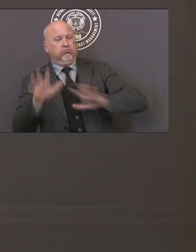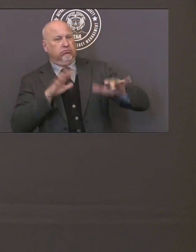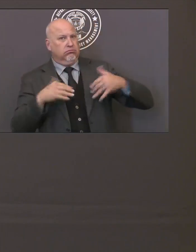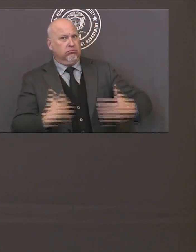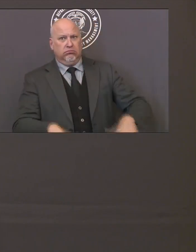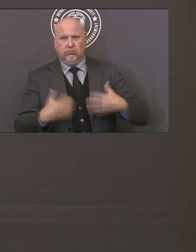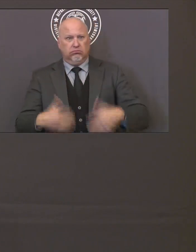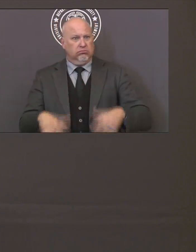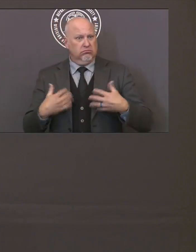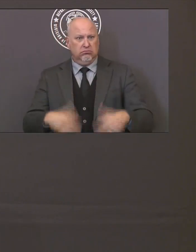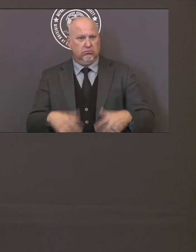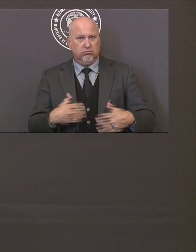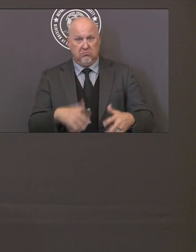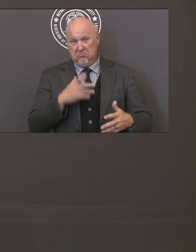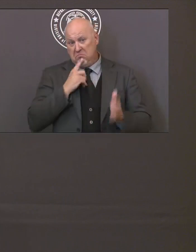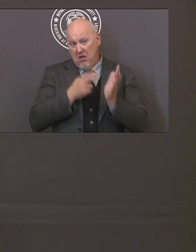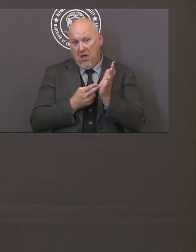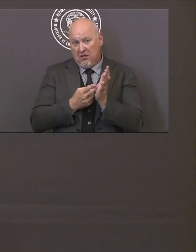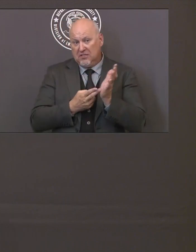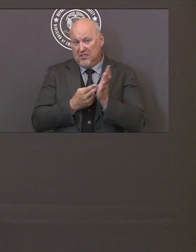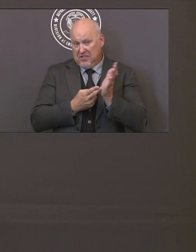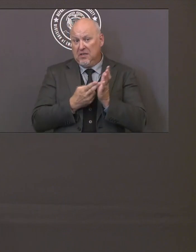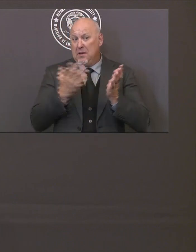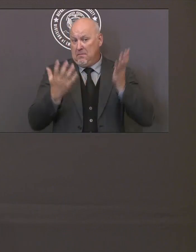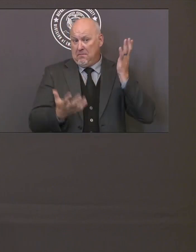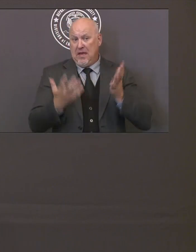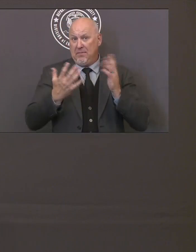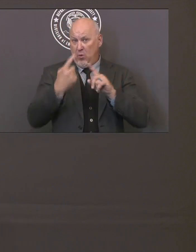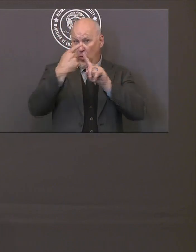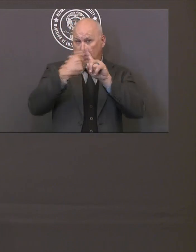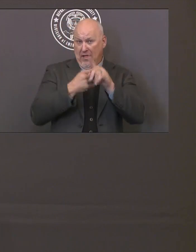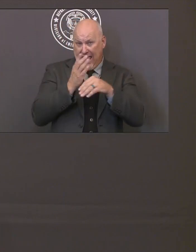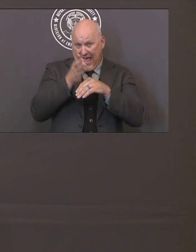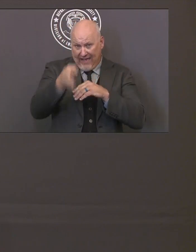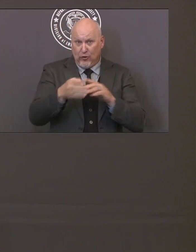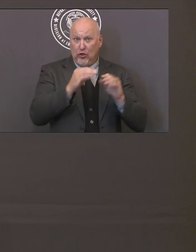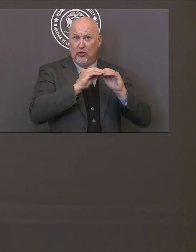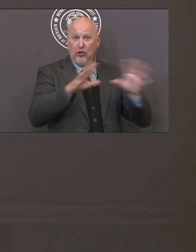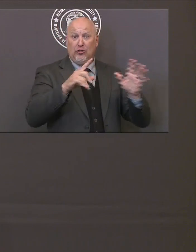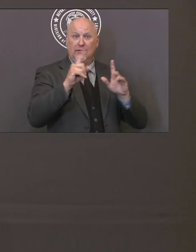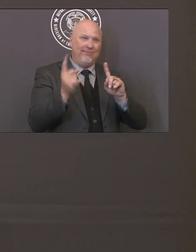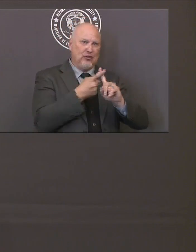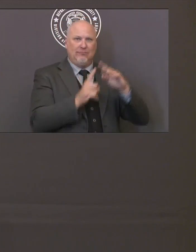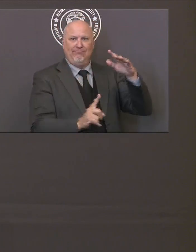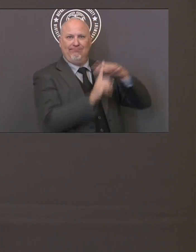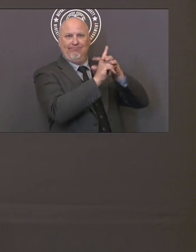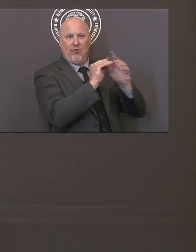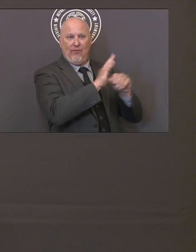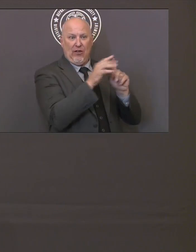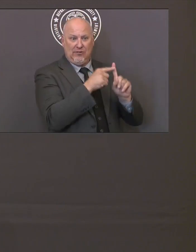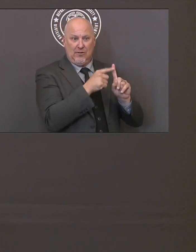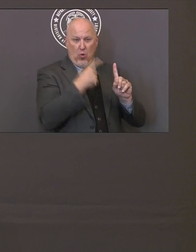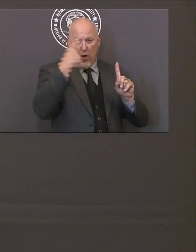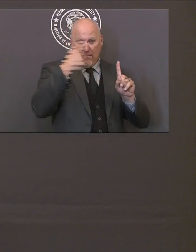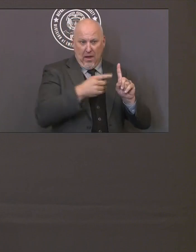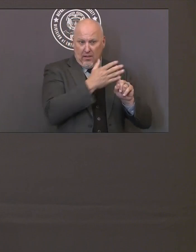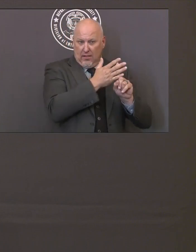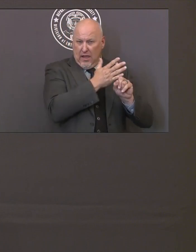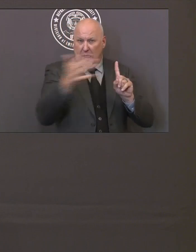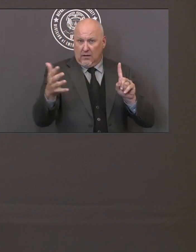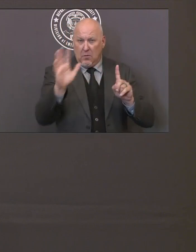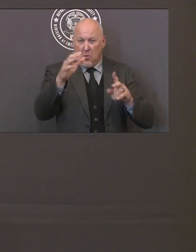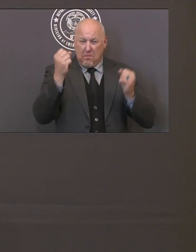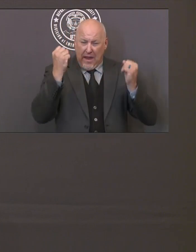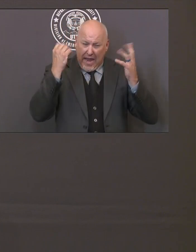picture. And after those studies became available, those recommendations followed suit. That's how the